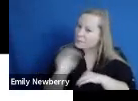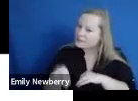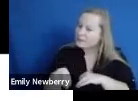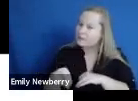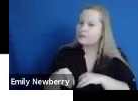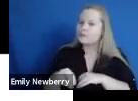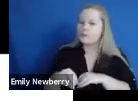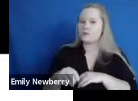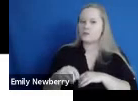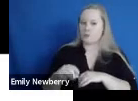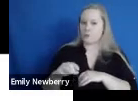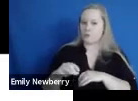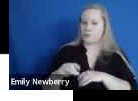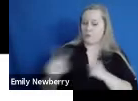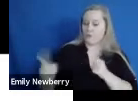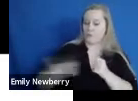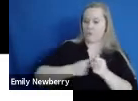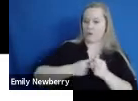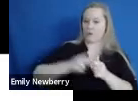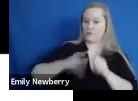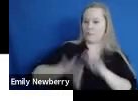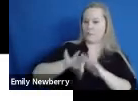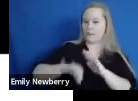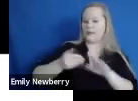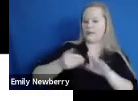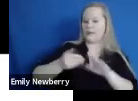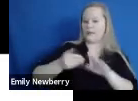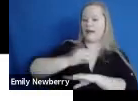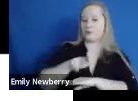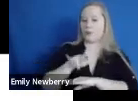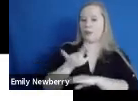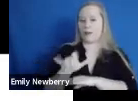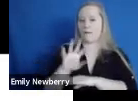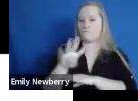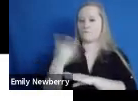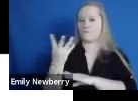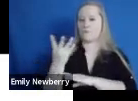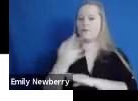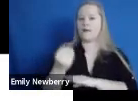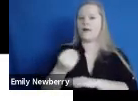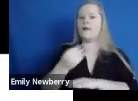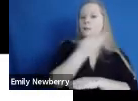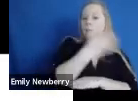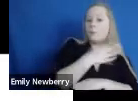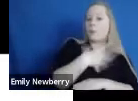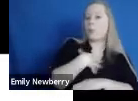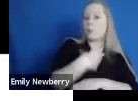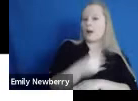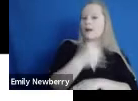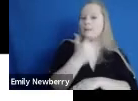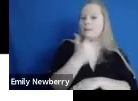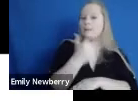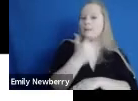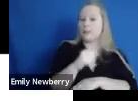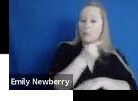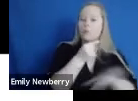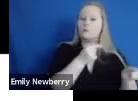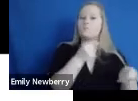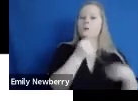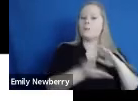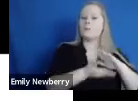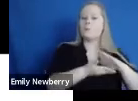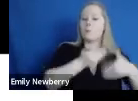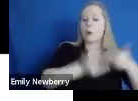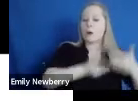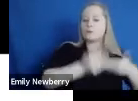first picking the week after July 4th. And then as far as the blue and white yellow corn, we'll be processing that. It